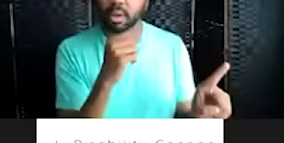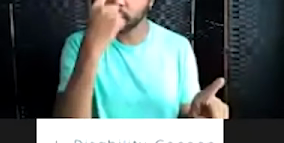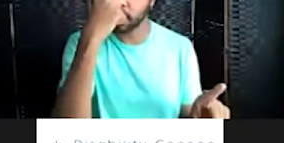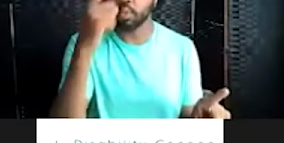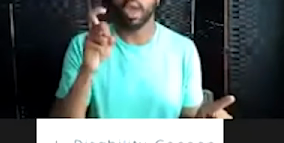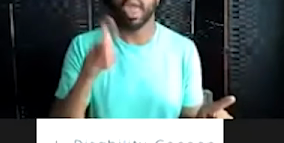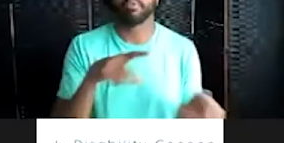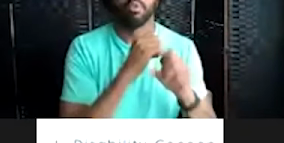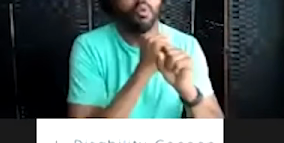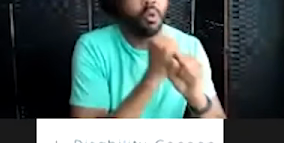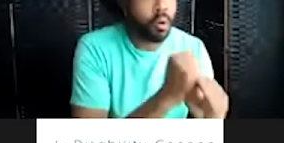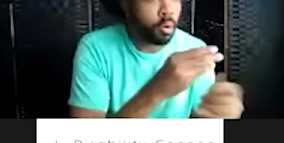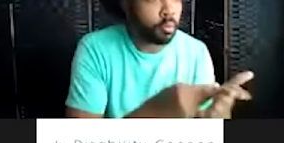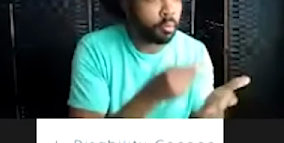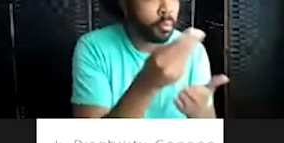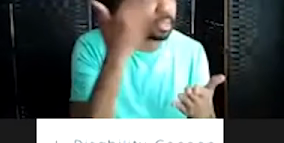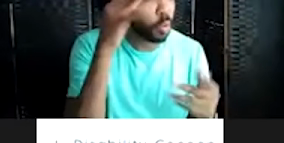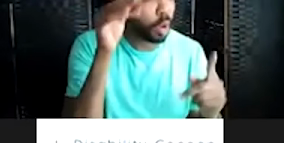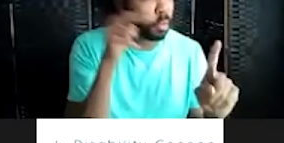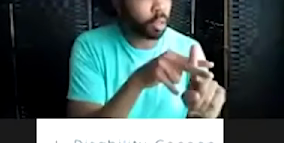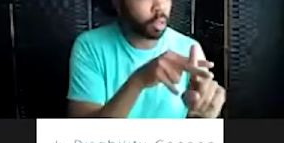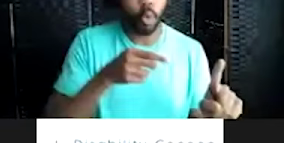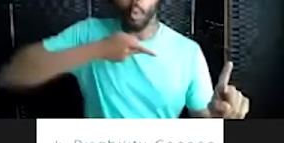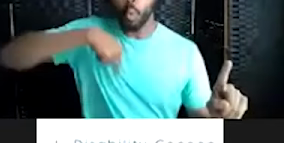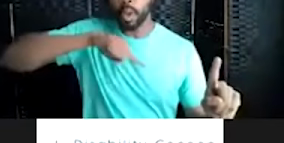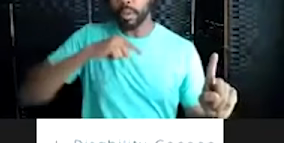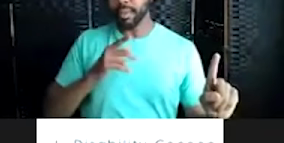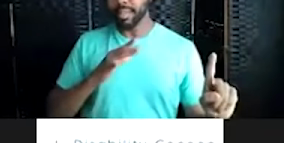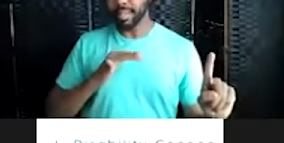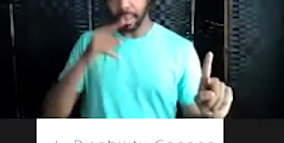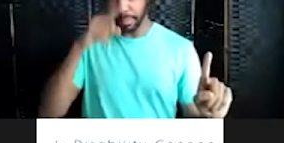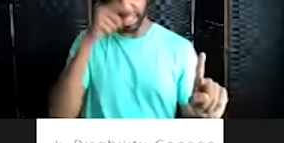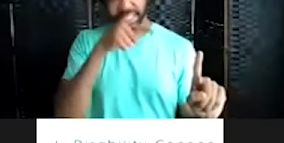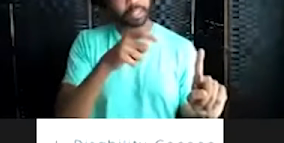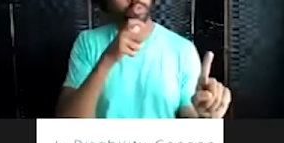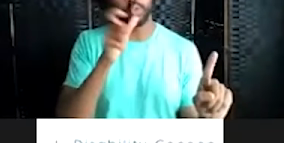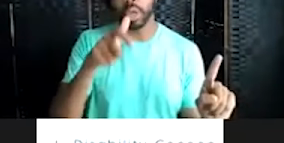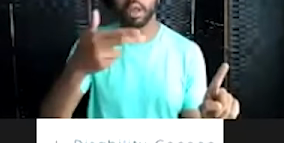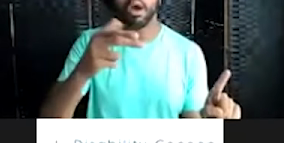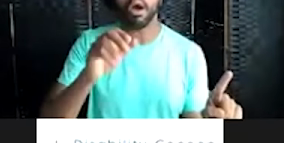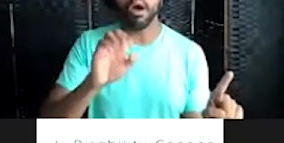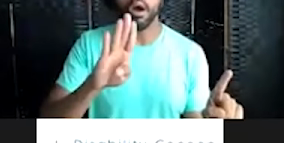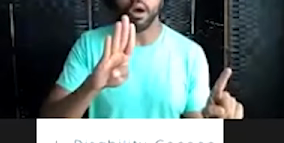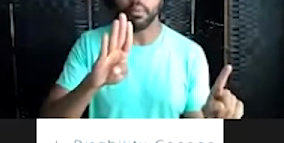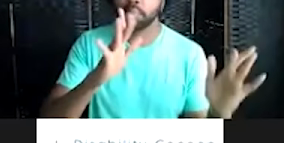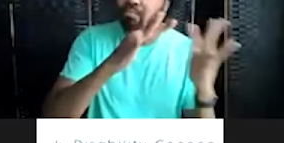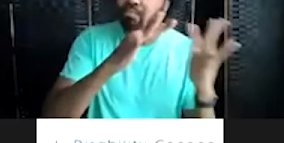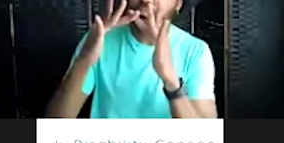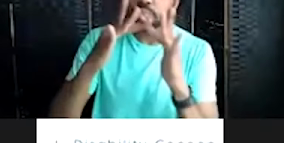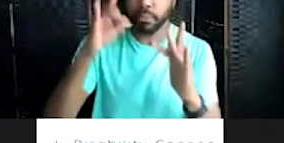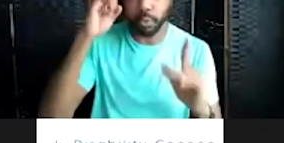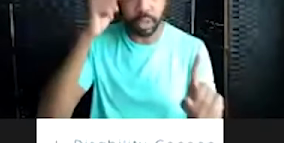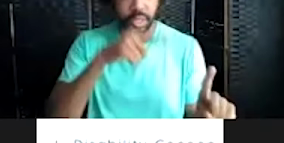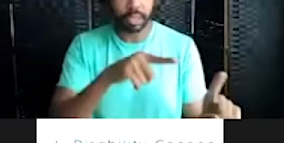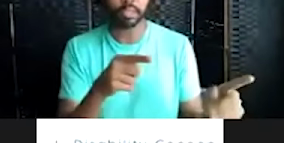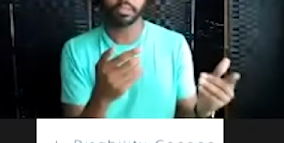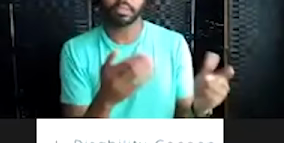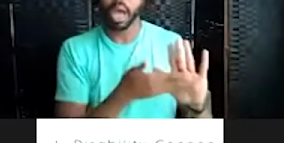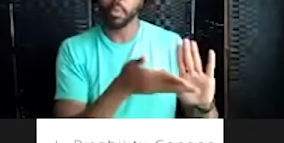the CASAs. We just like these because they don't require a hub to operate. So if you do, explore other types